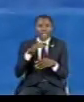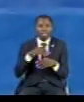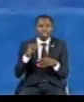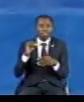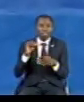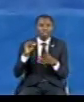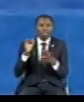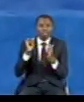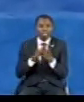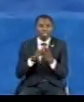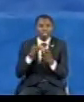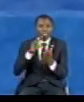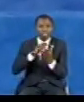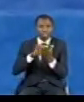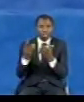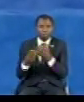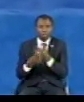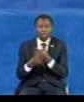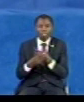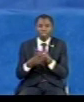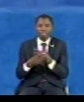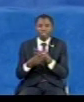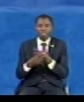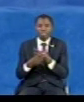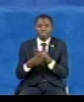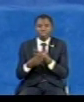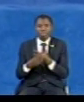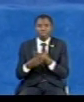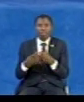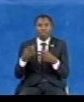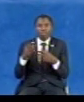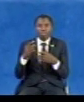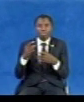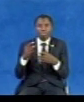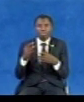same December, my brethren, it happened.